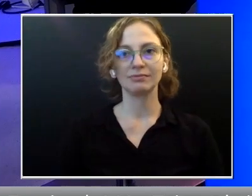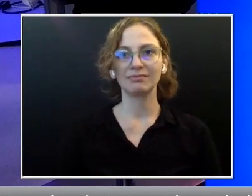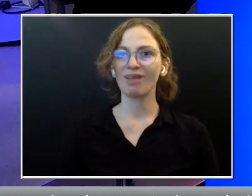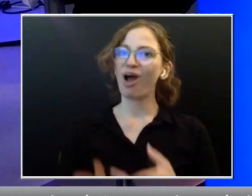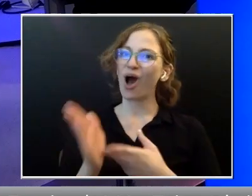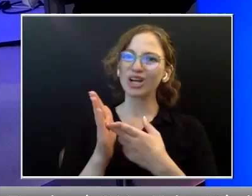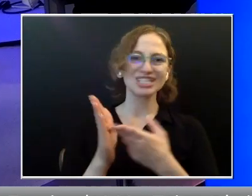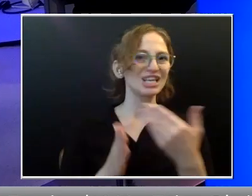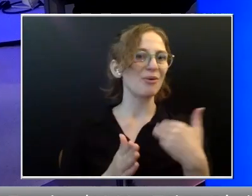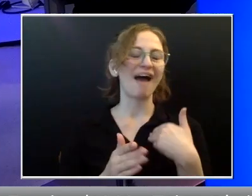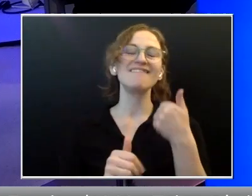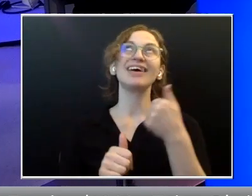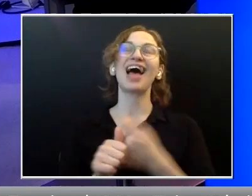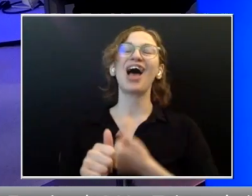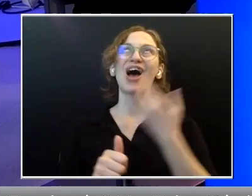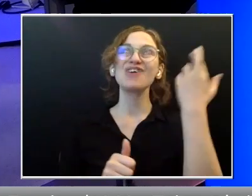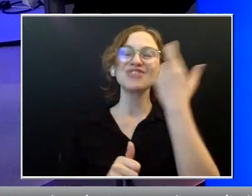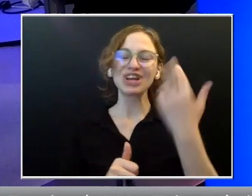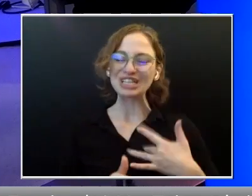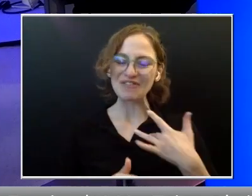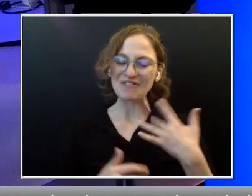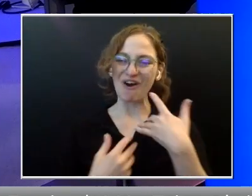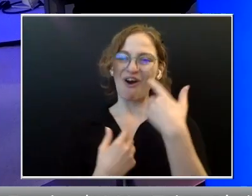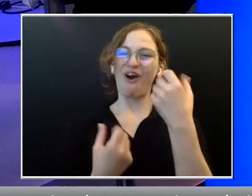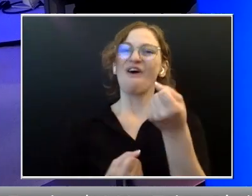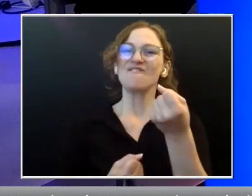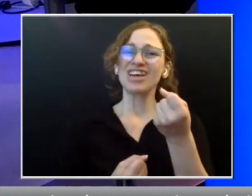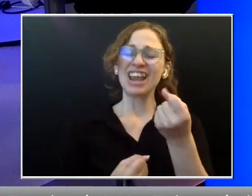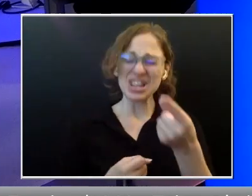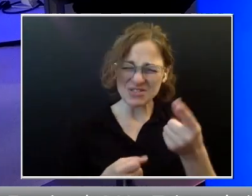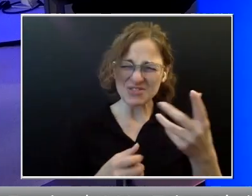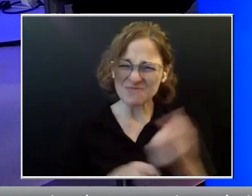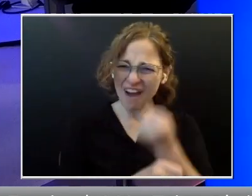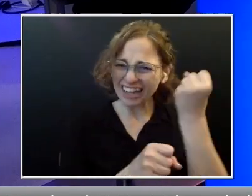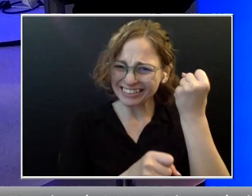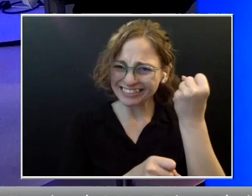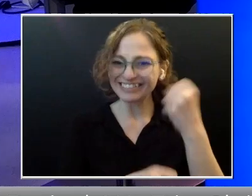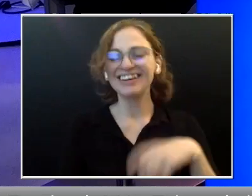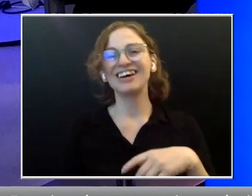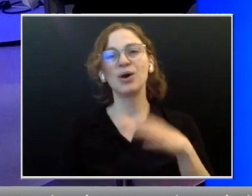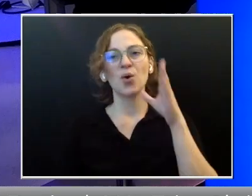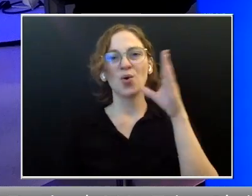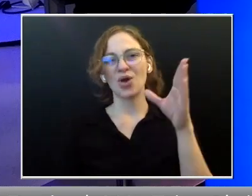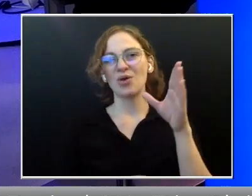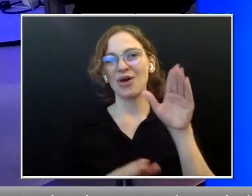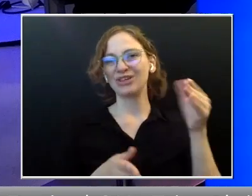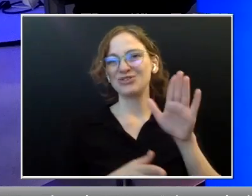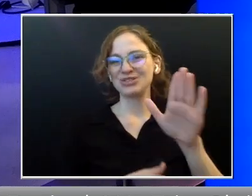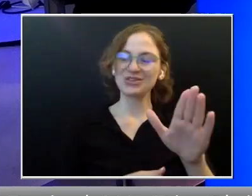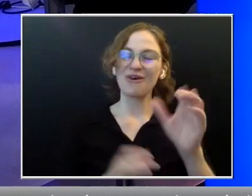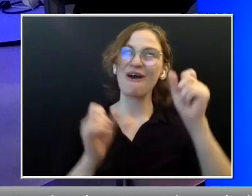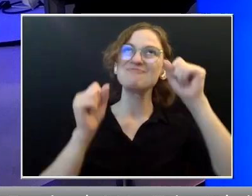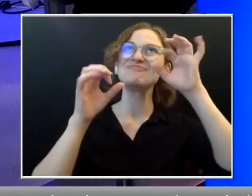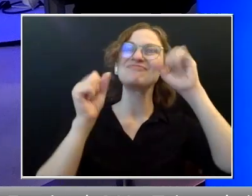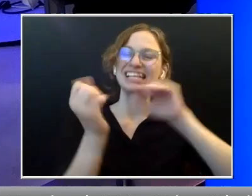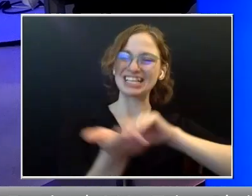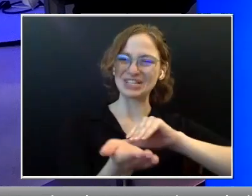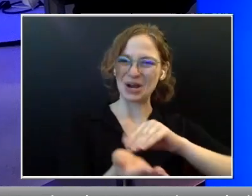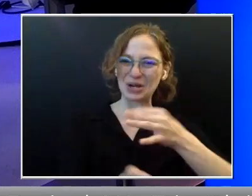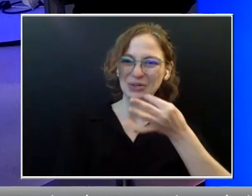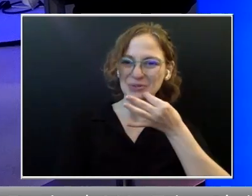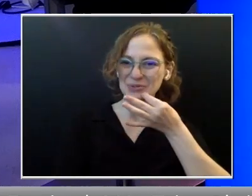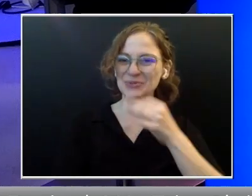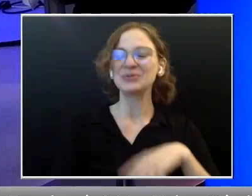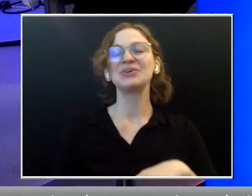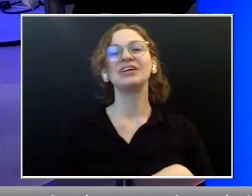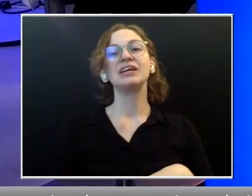Yes. You won the competition. And we're going to bring in your amazing doctors in a minute, Dr. Fabian, Dr. Jewell. We also have a message